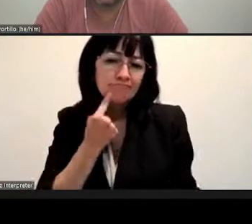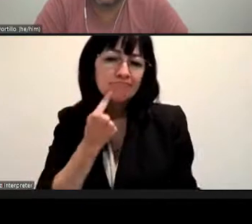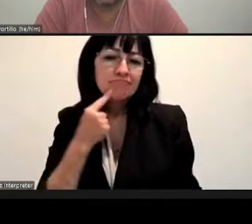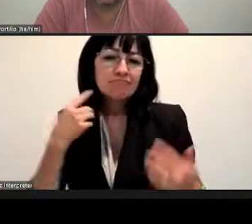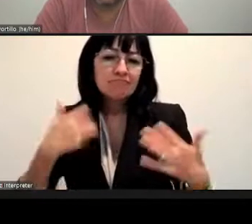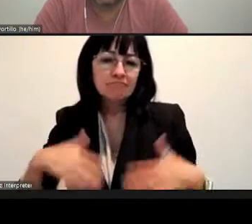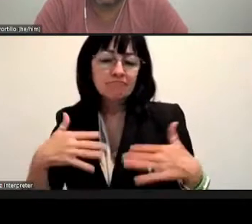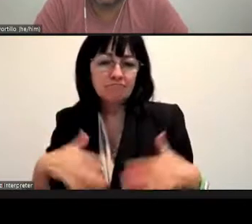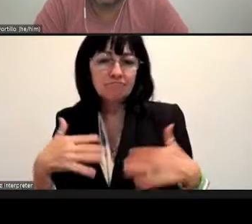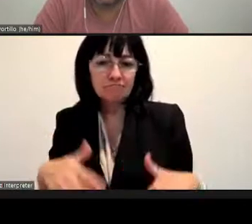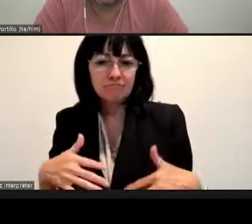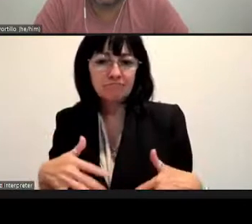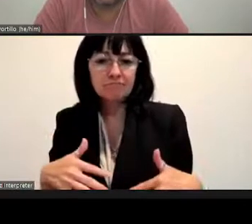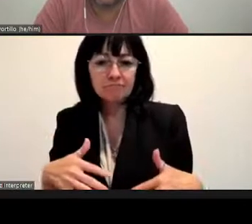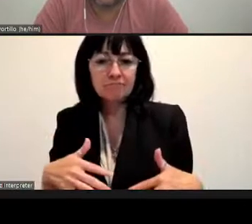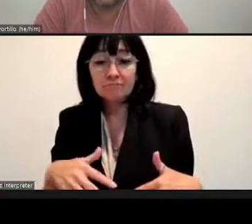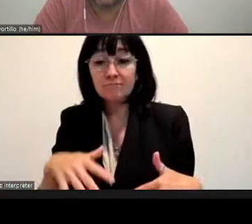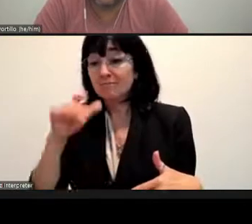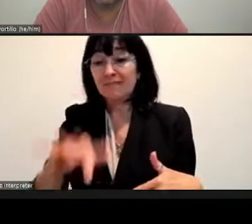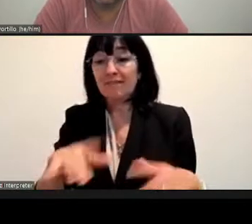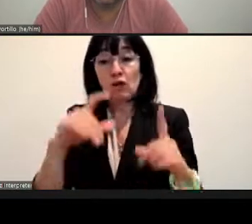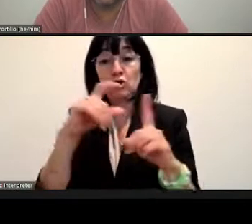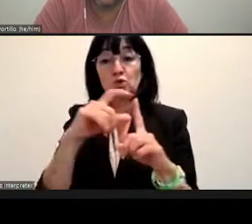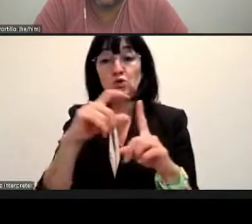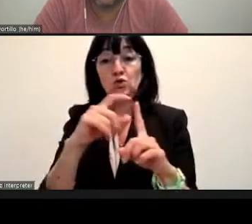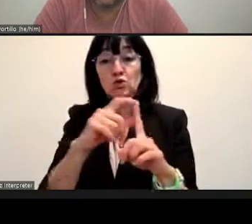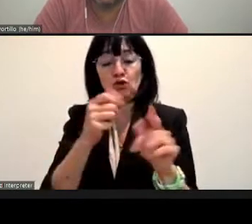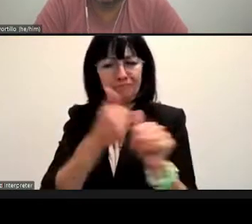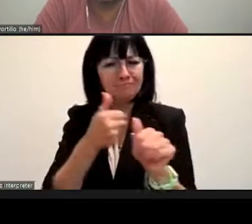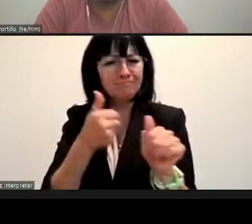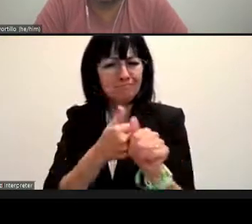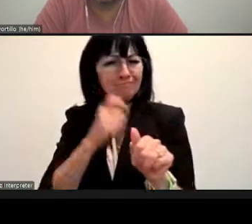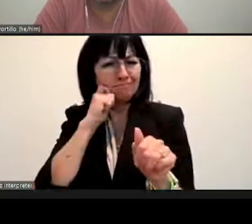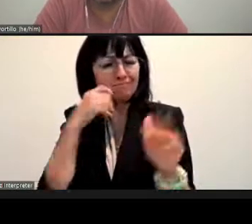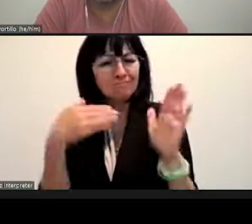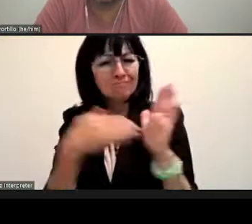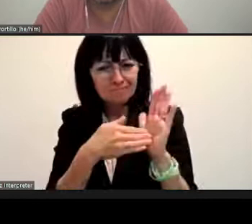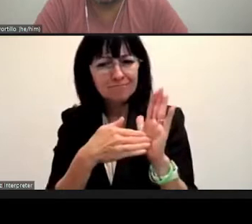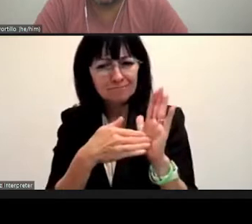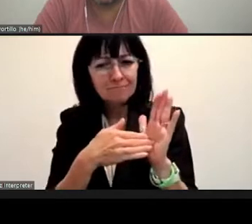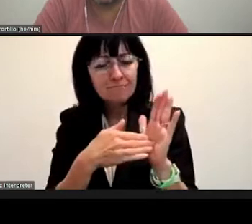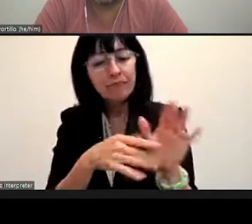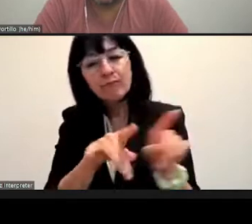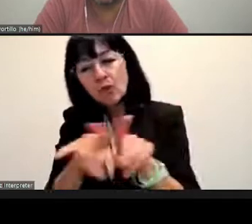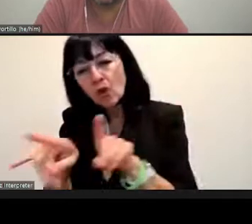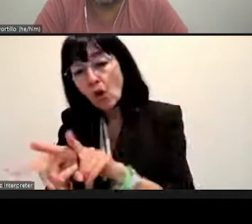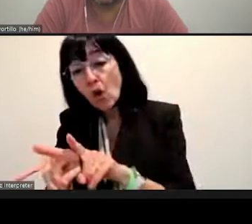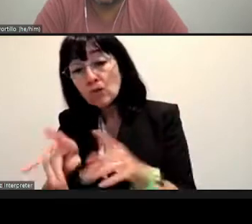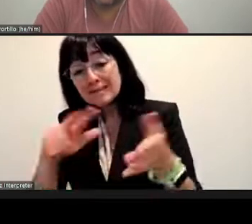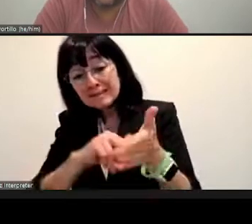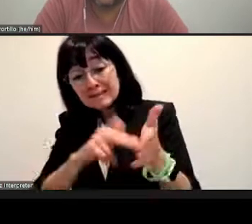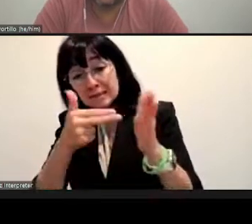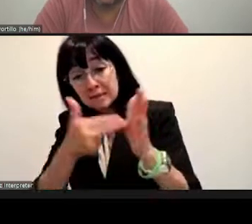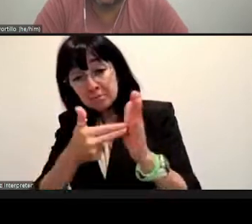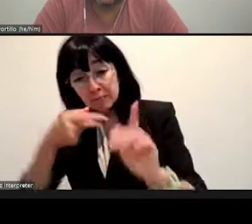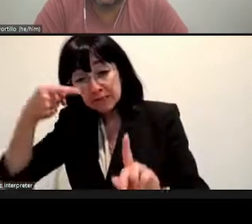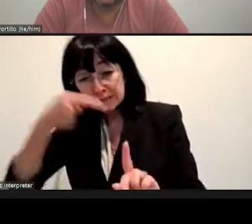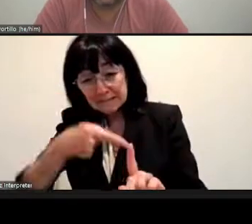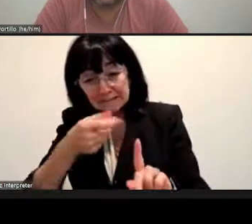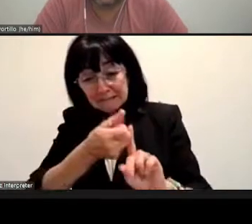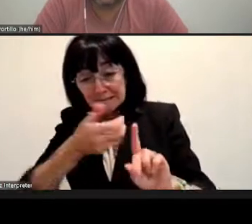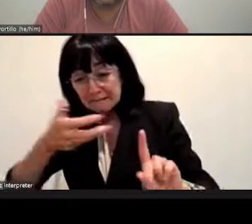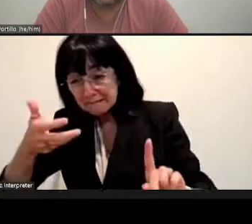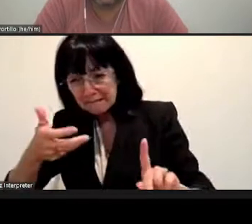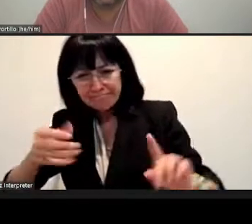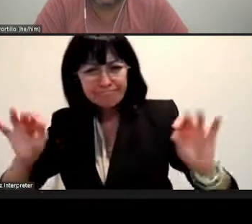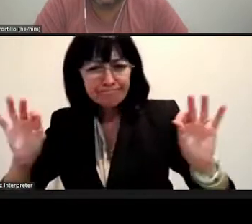the etymology of that term is racist, but it also means nothing. Because if you were to literally look at the section of the